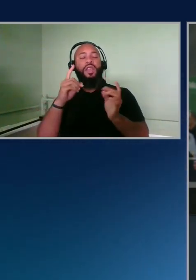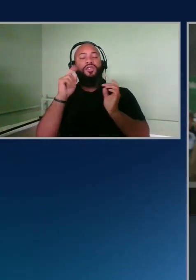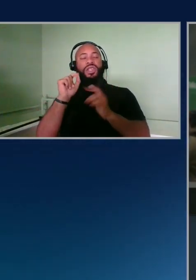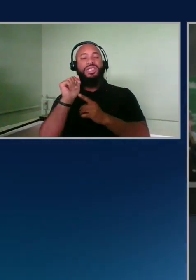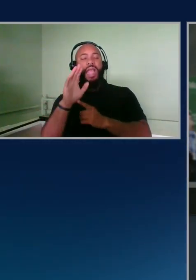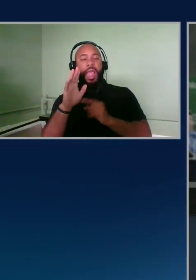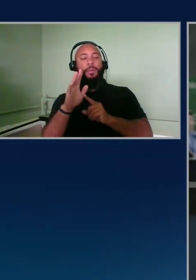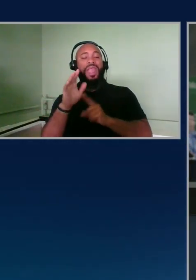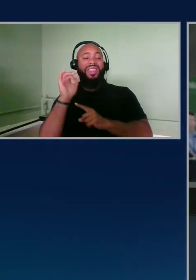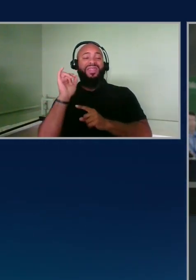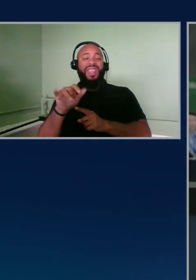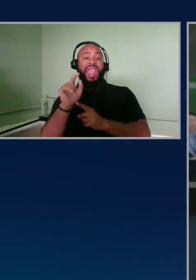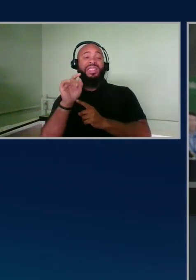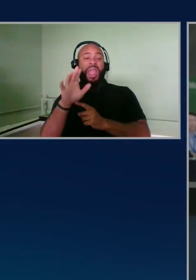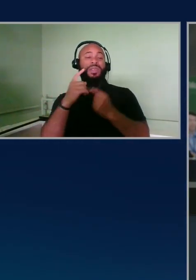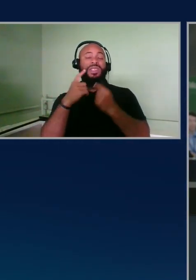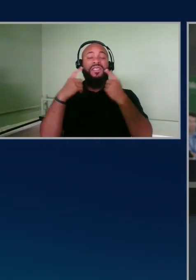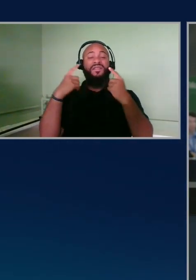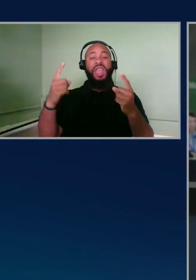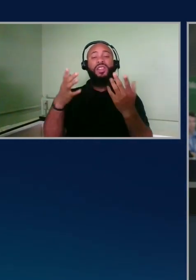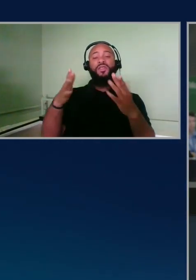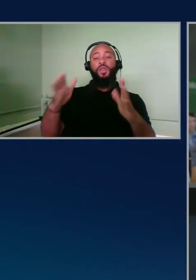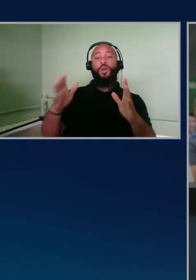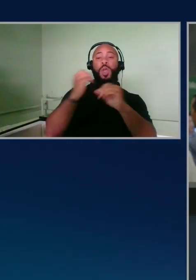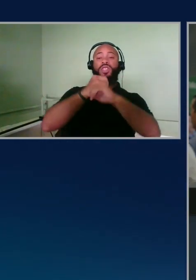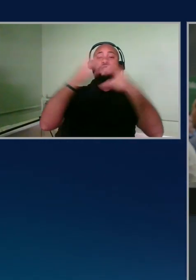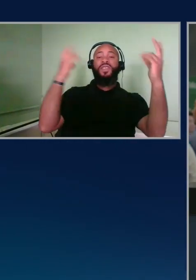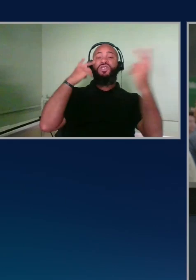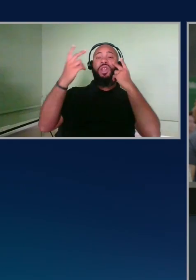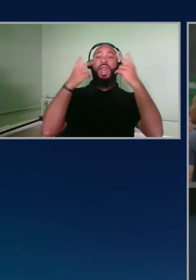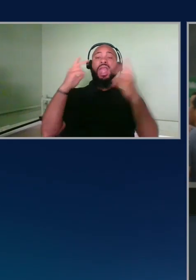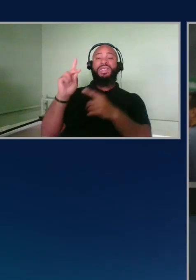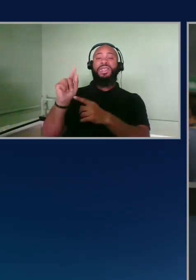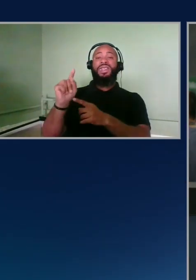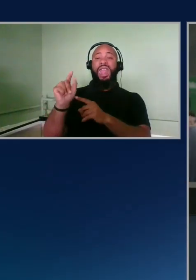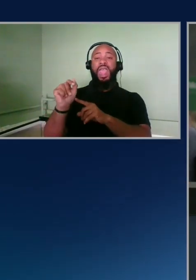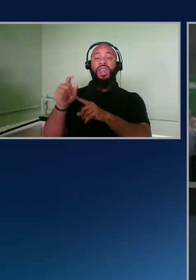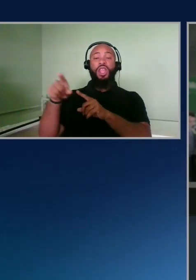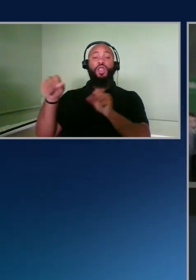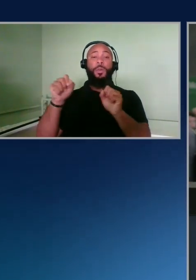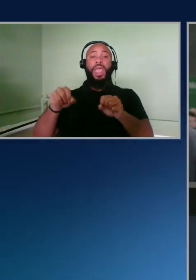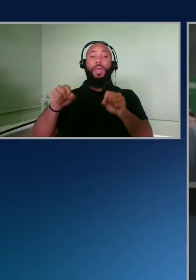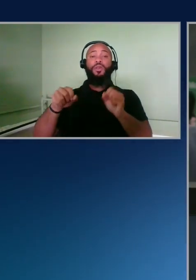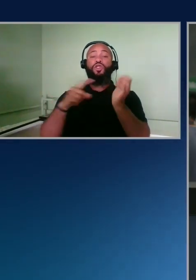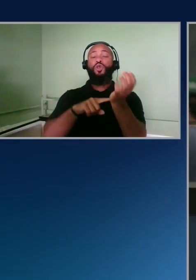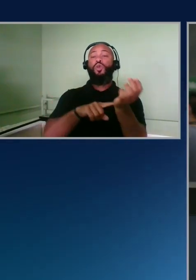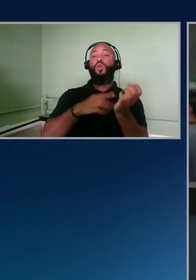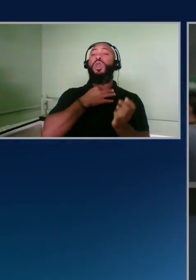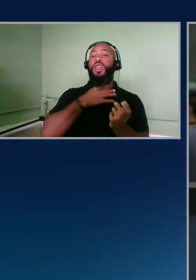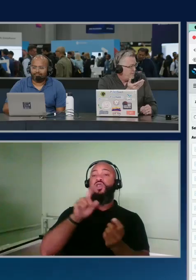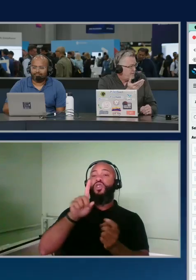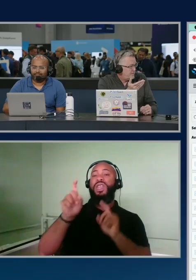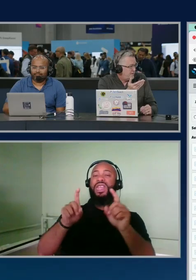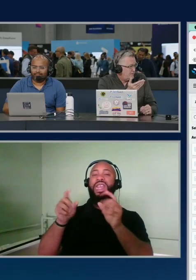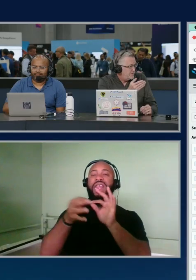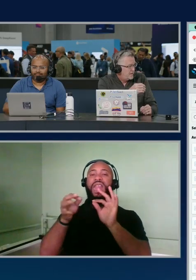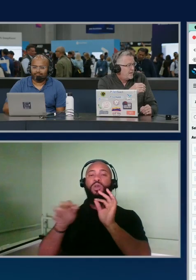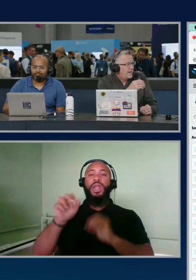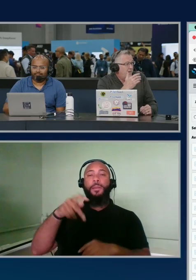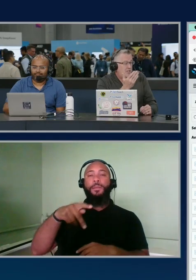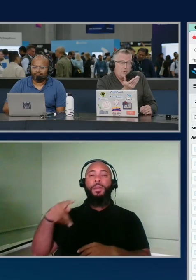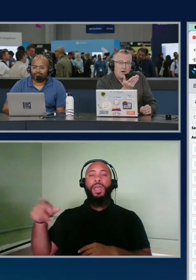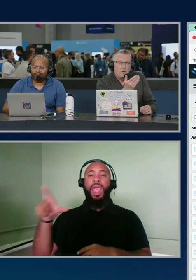effectively, that is a way for you to visualize that data. Mm. And you'll be able to query in languages such as PPL, which is our pipe processing